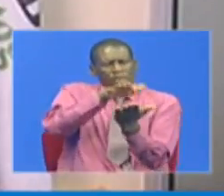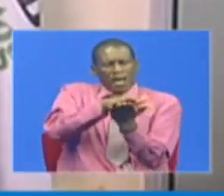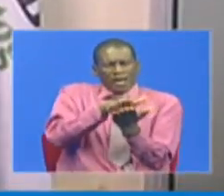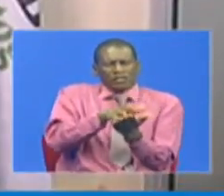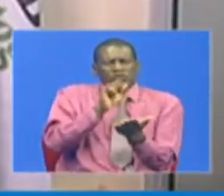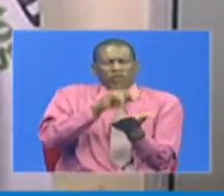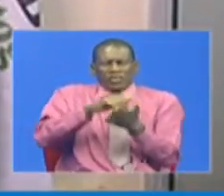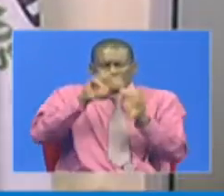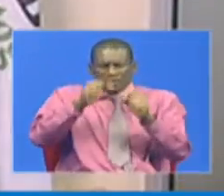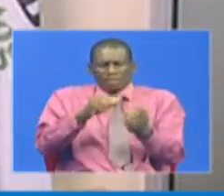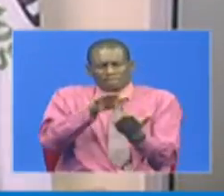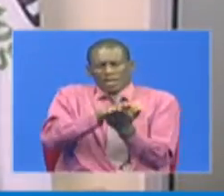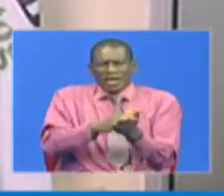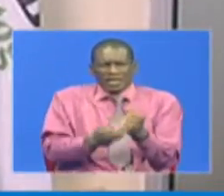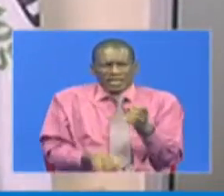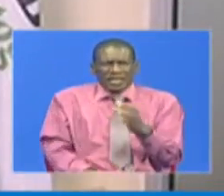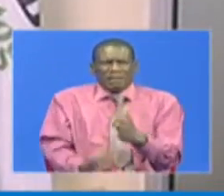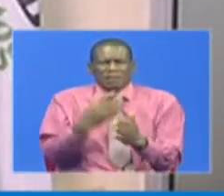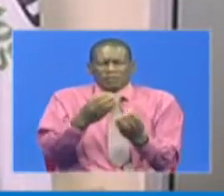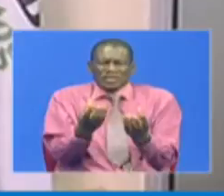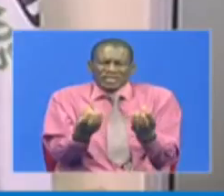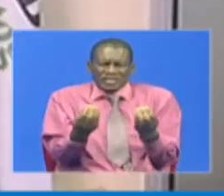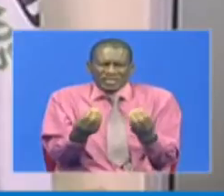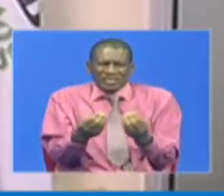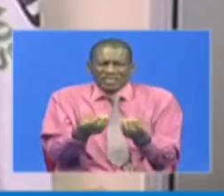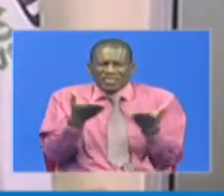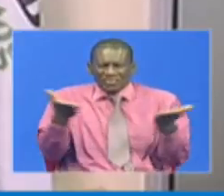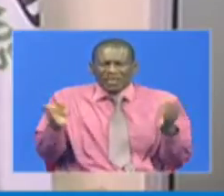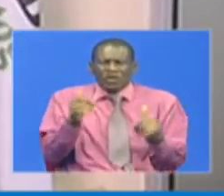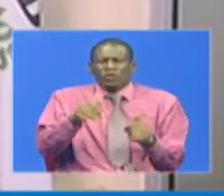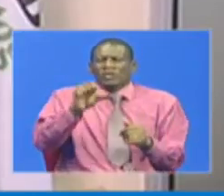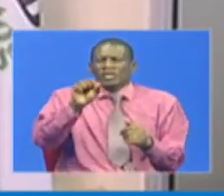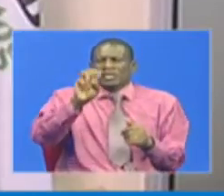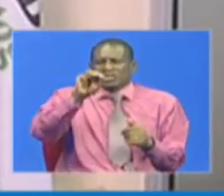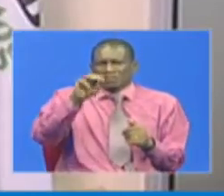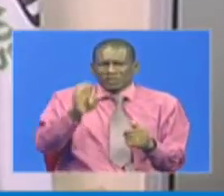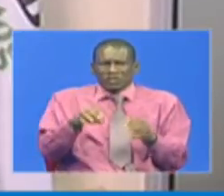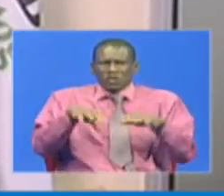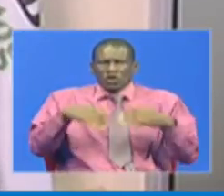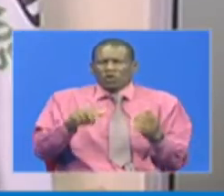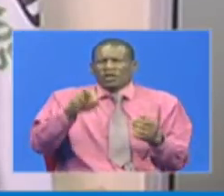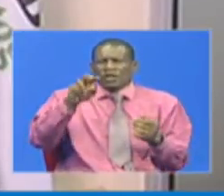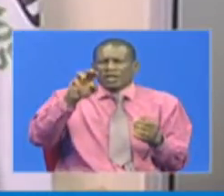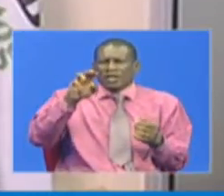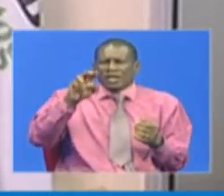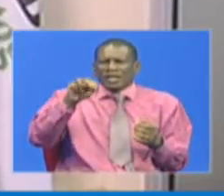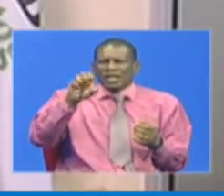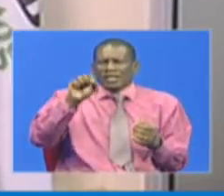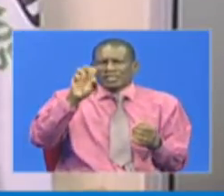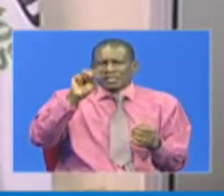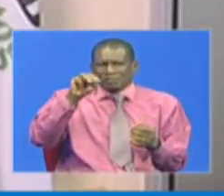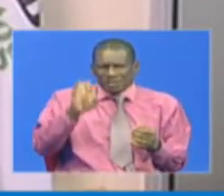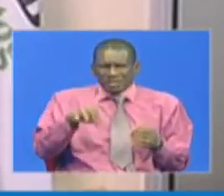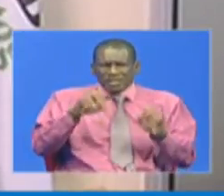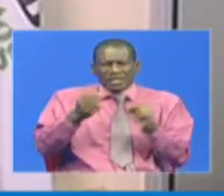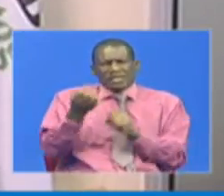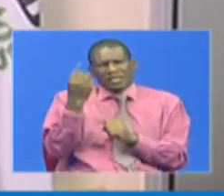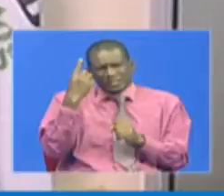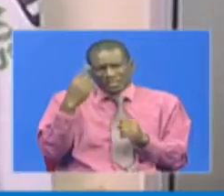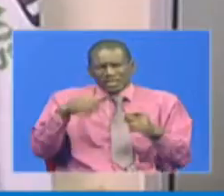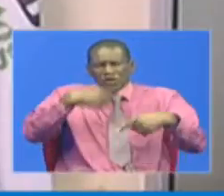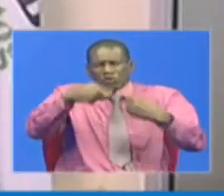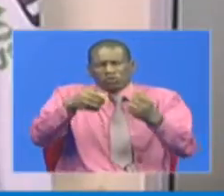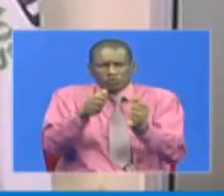can come with relaxed products that SMEs or even MSMEs can be able to understand and go on. We want to look